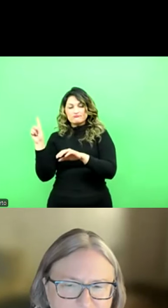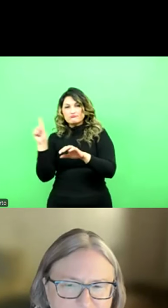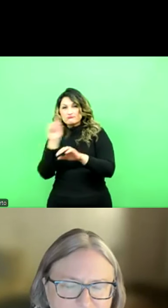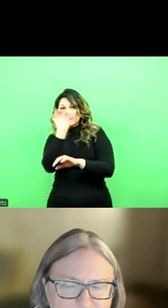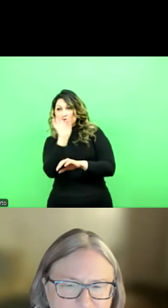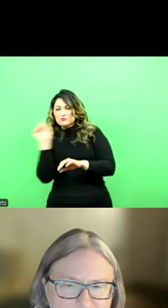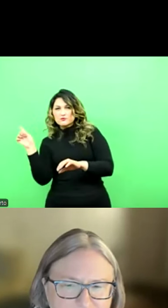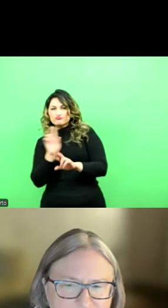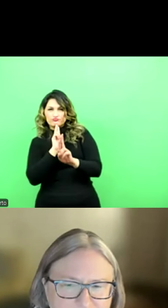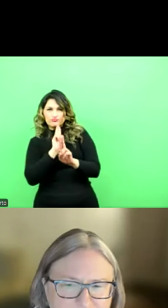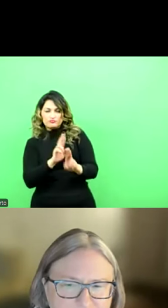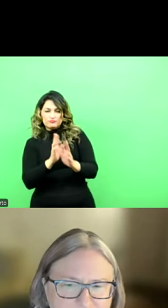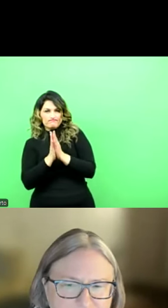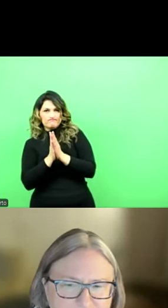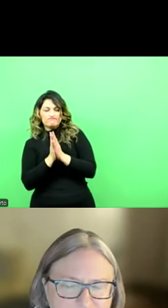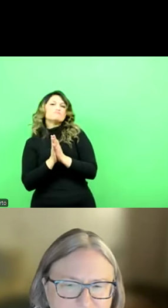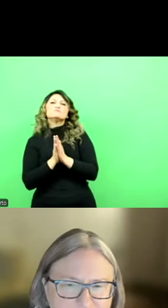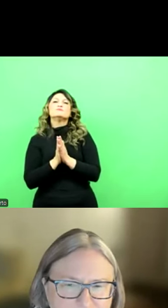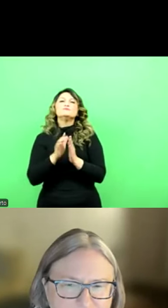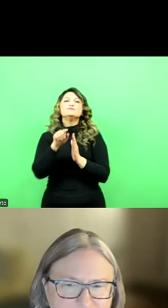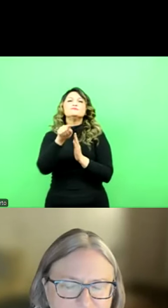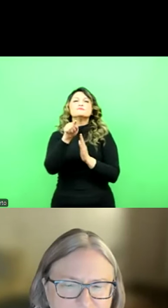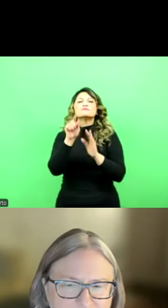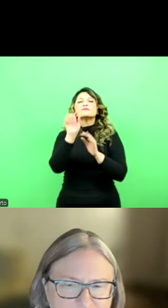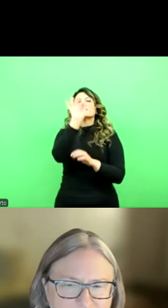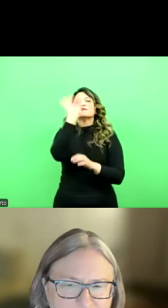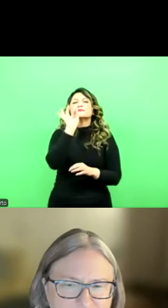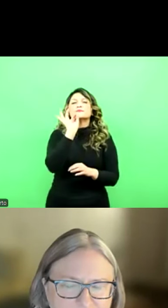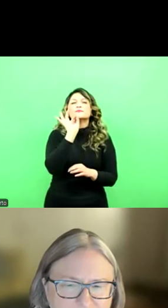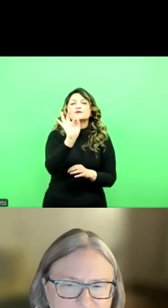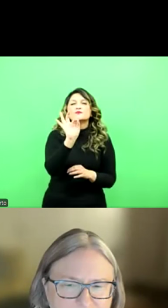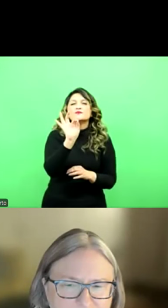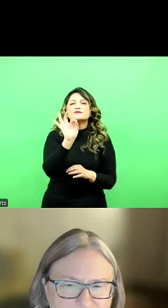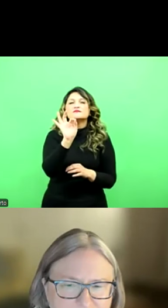approach in disaster management in urban settings?